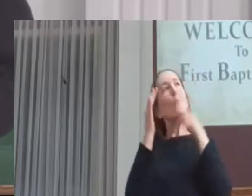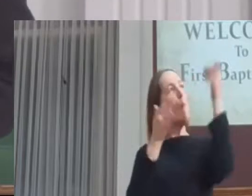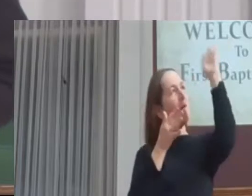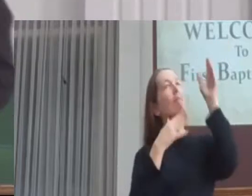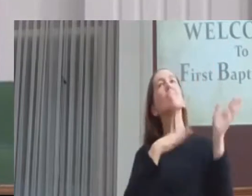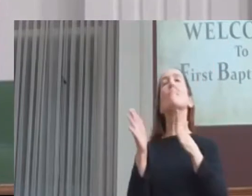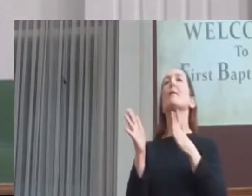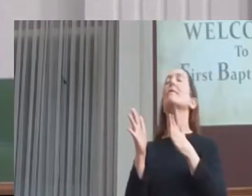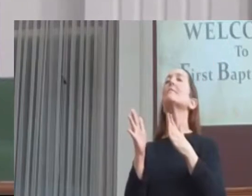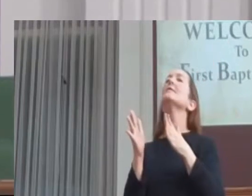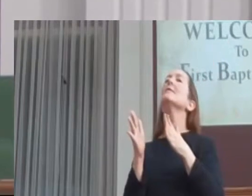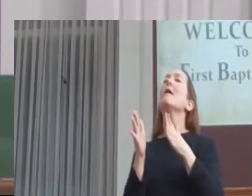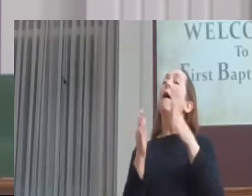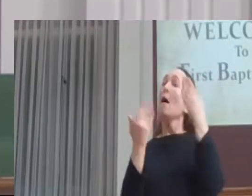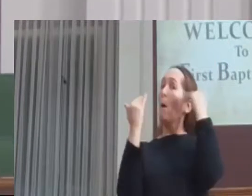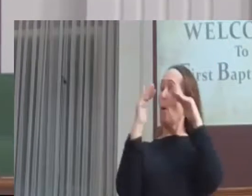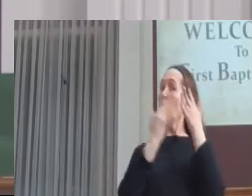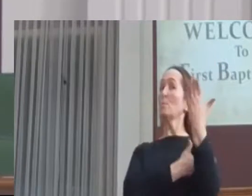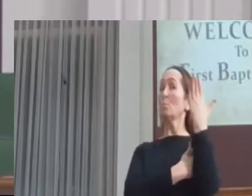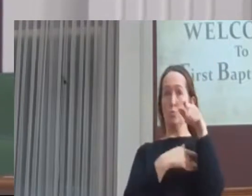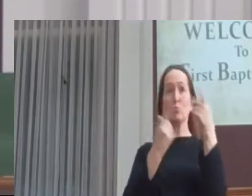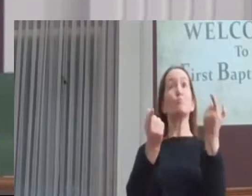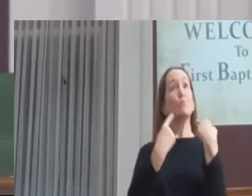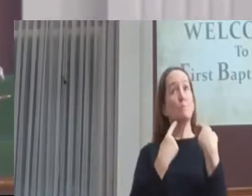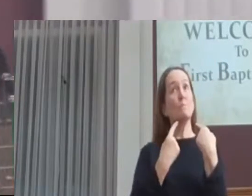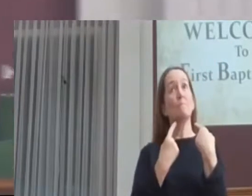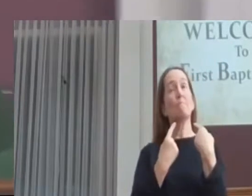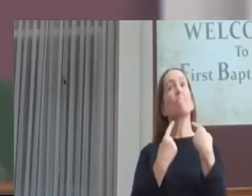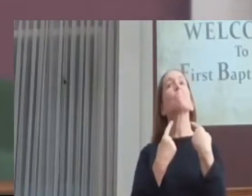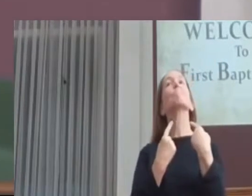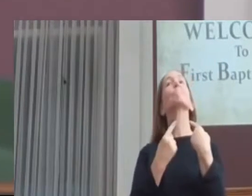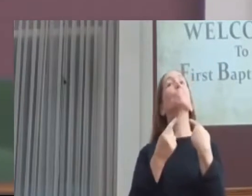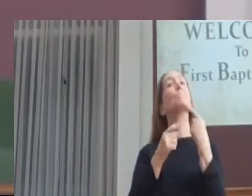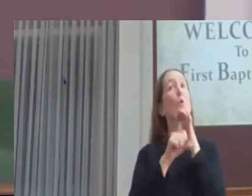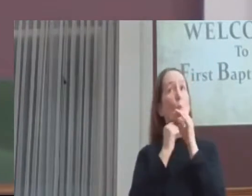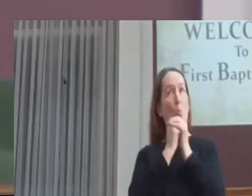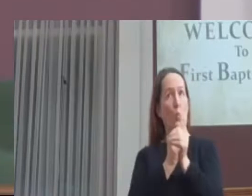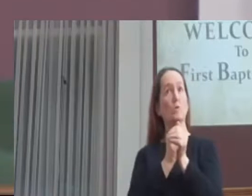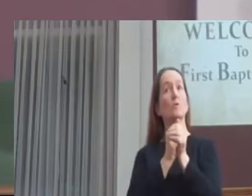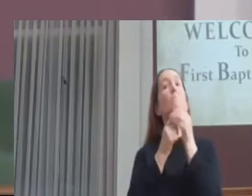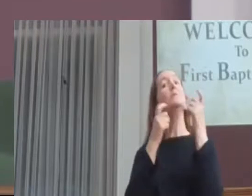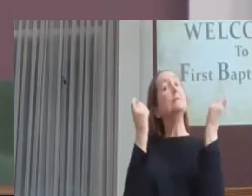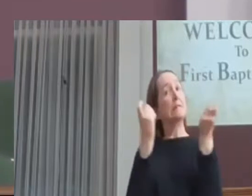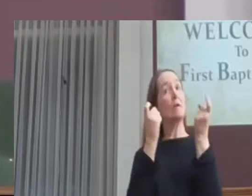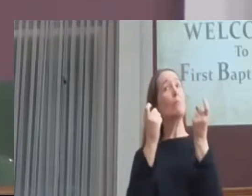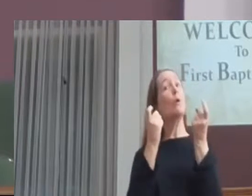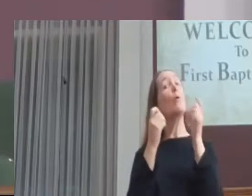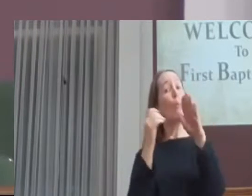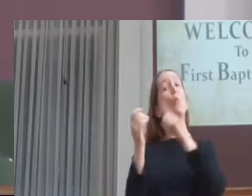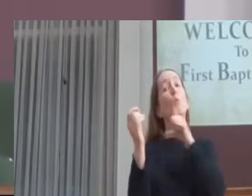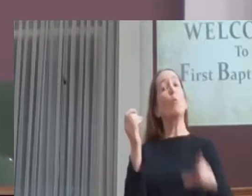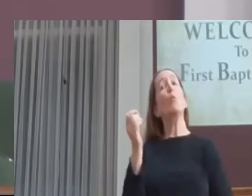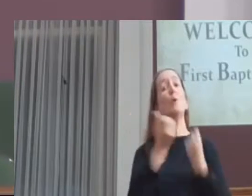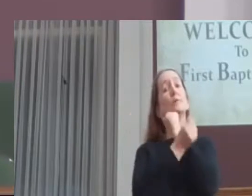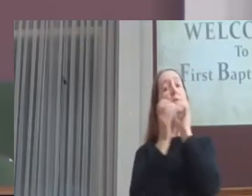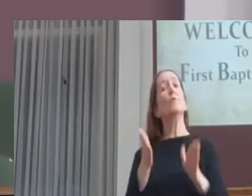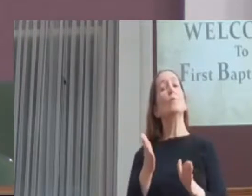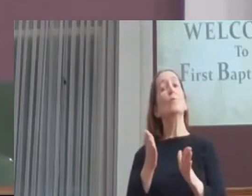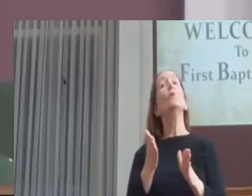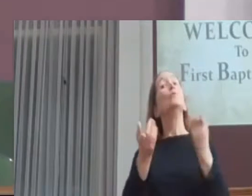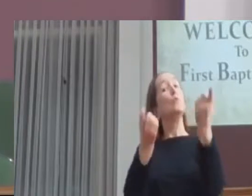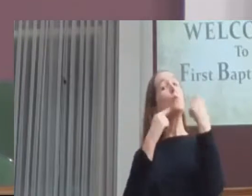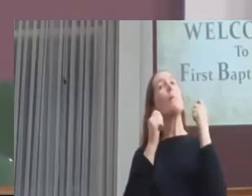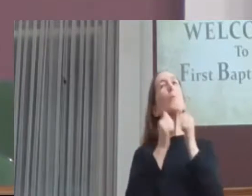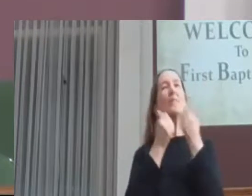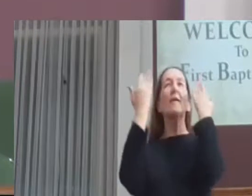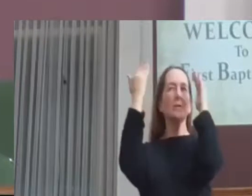Him. I hope this morning that as you have come in to worship and celebrate your Lord and Savior, that